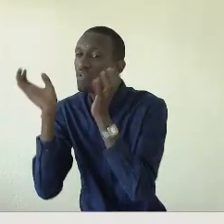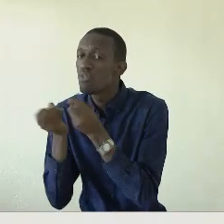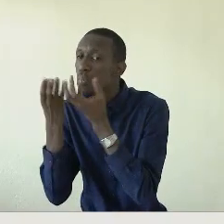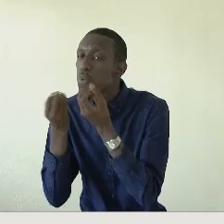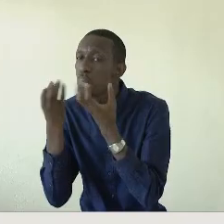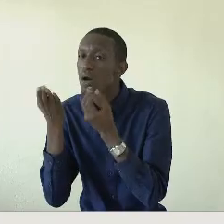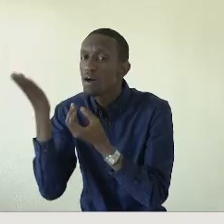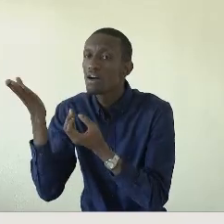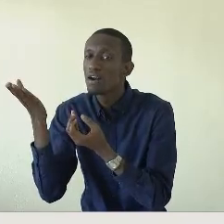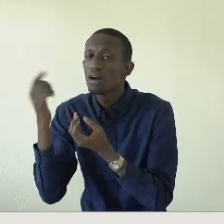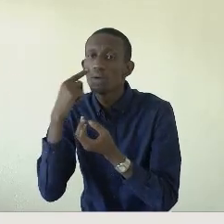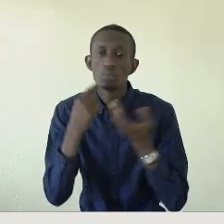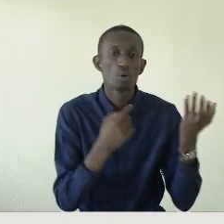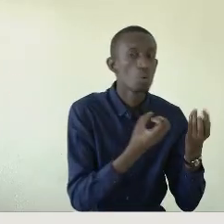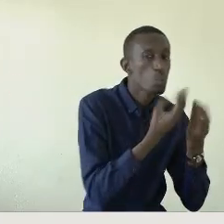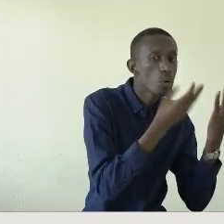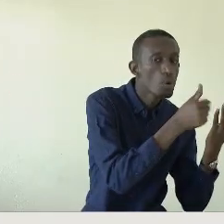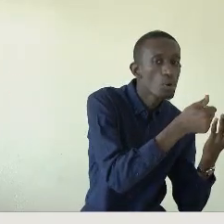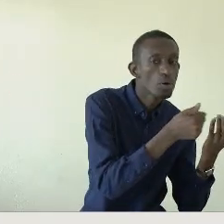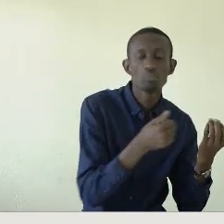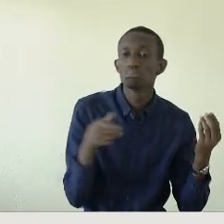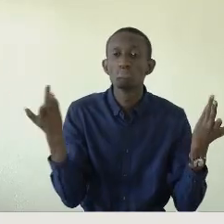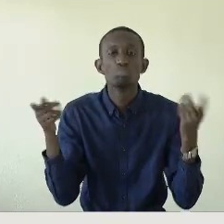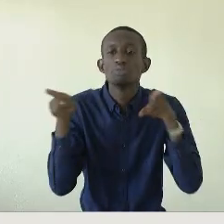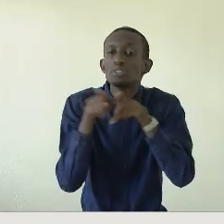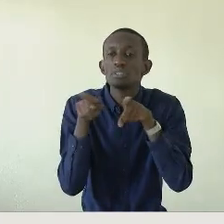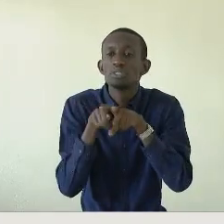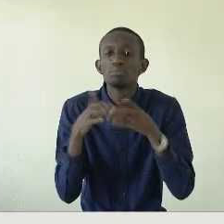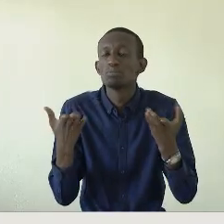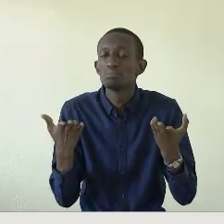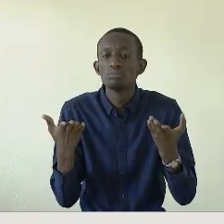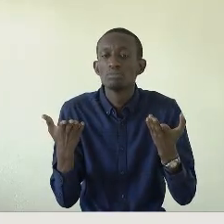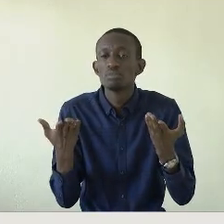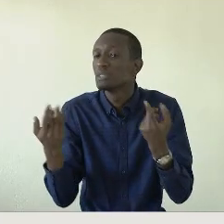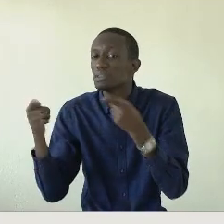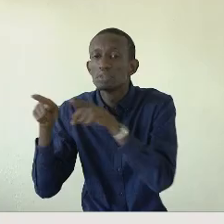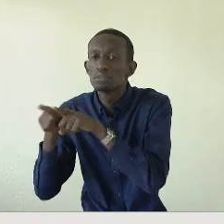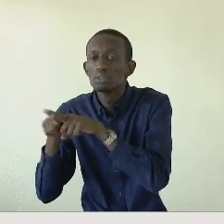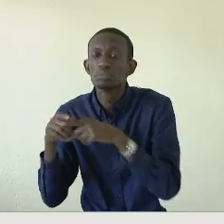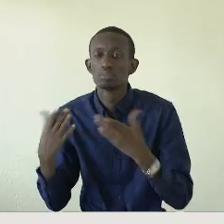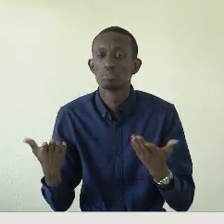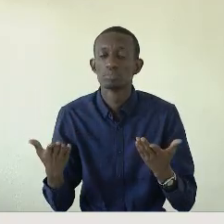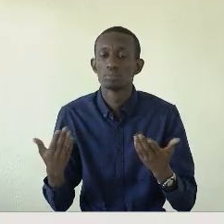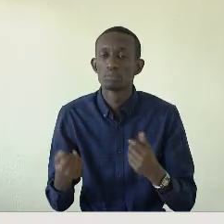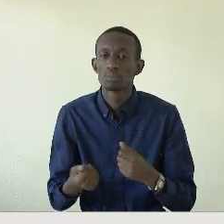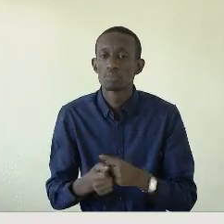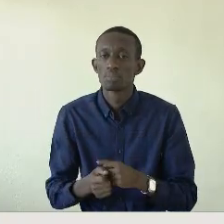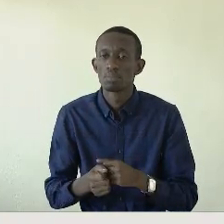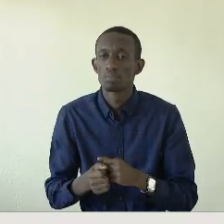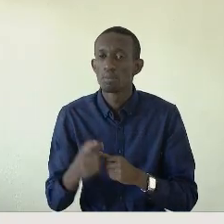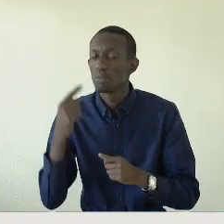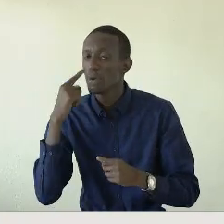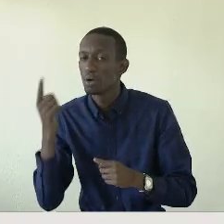is another flower. You see they look the same, which means they are of the same species. And then